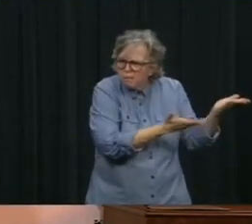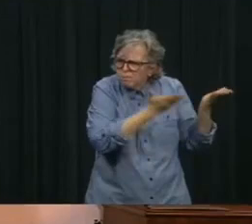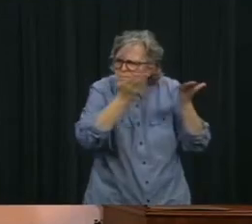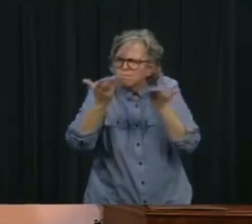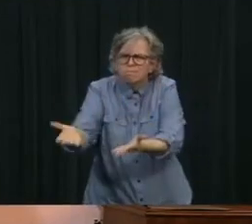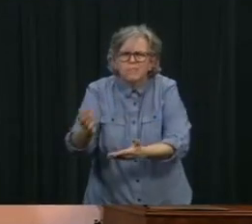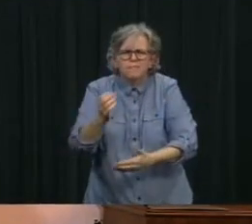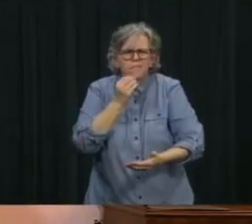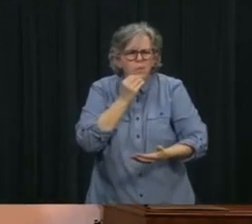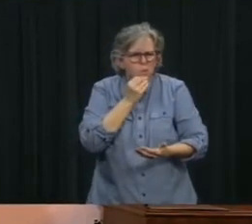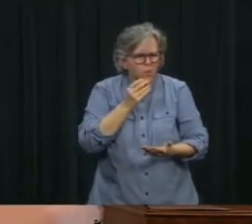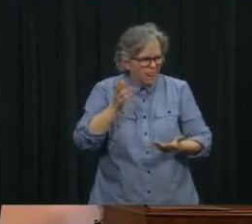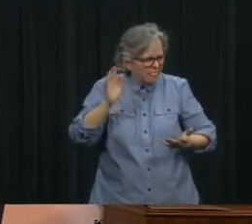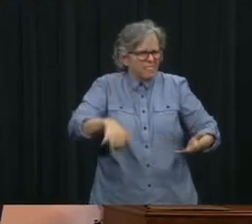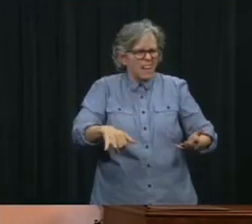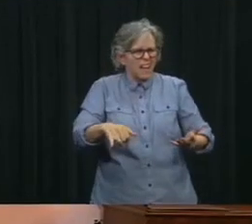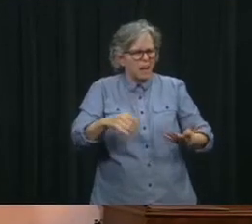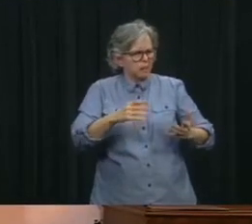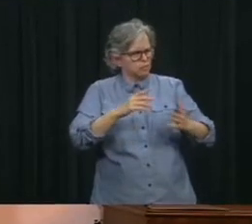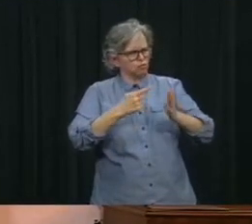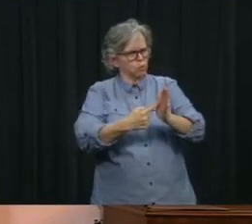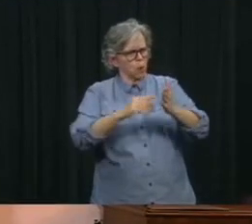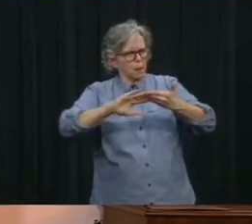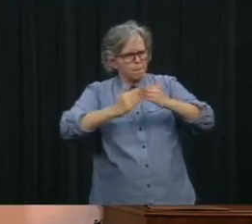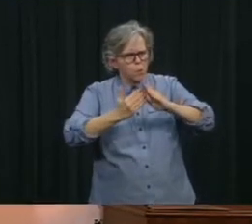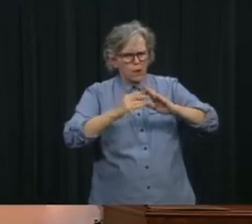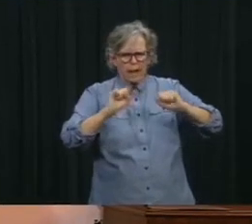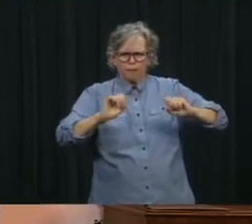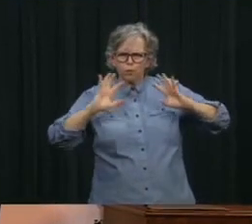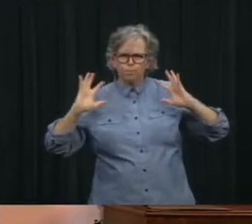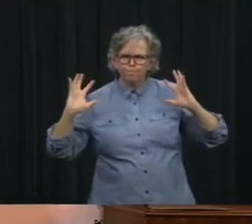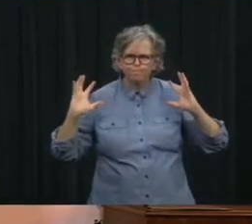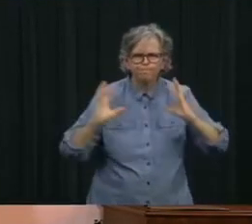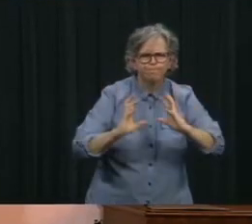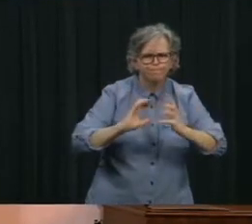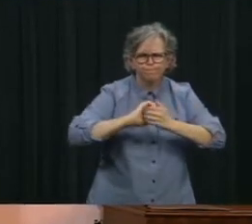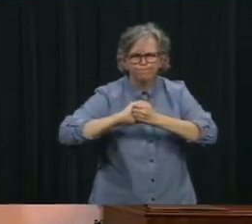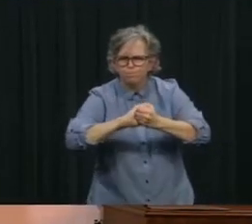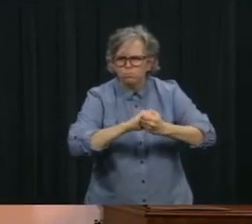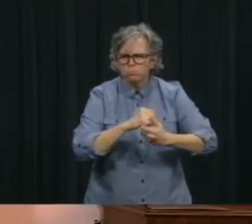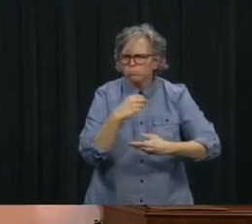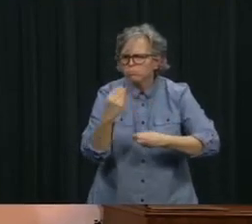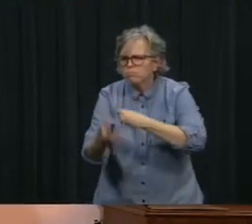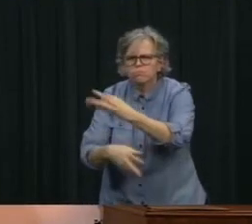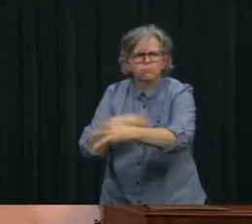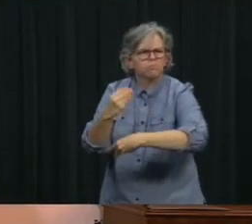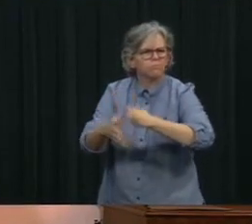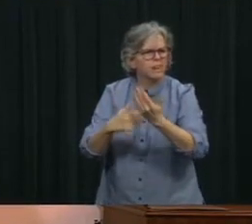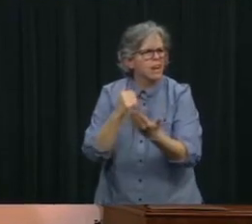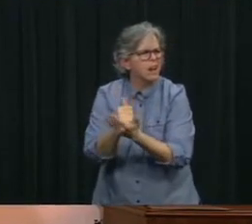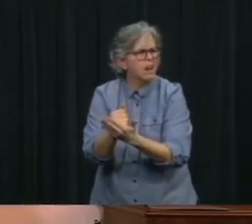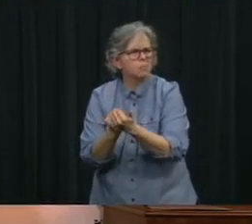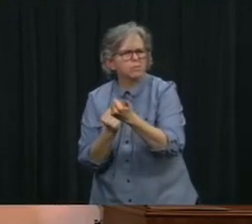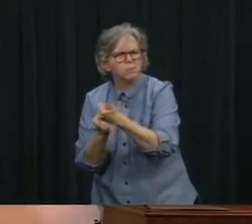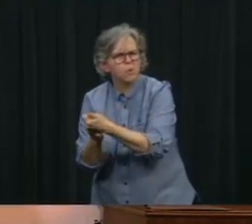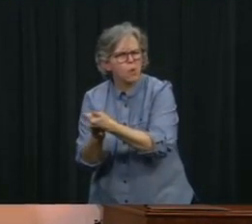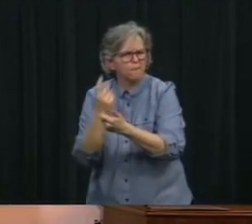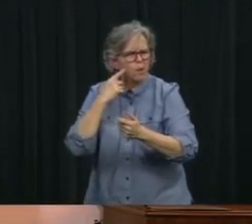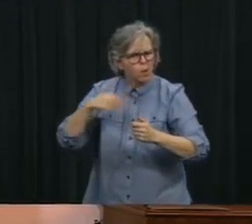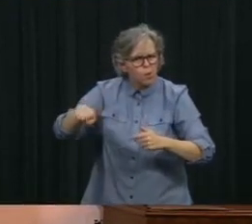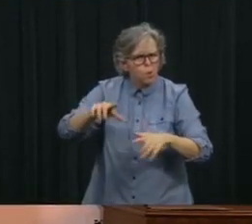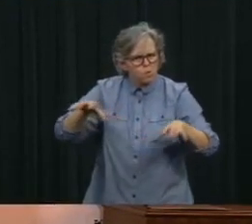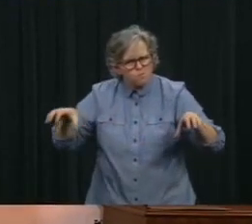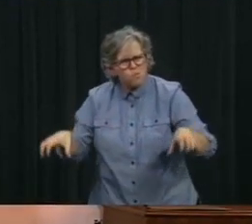that community with all the help we can give them. And so I want to thank everyone out there on the front lines of what